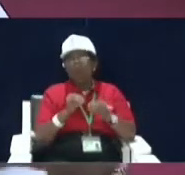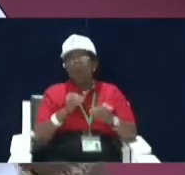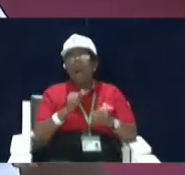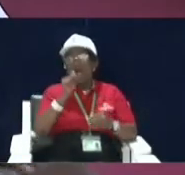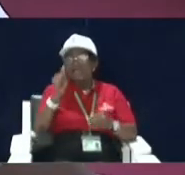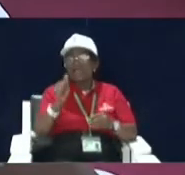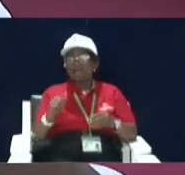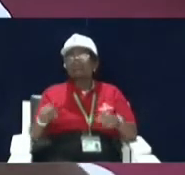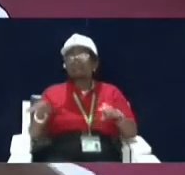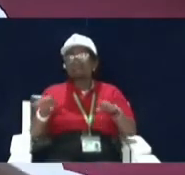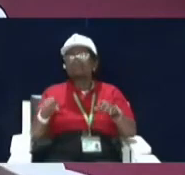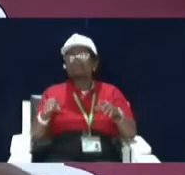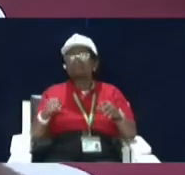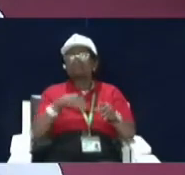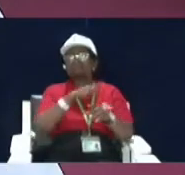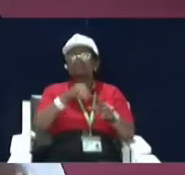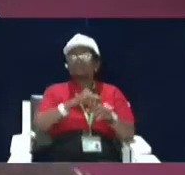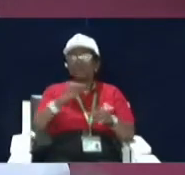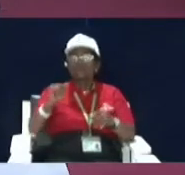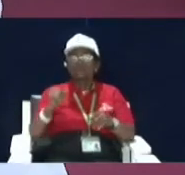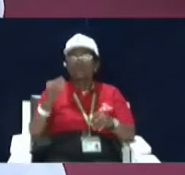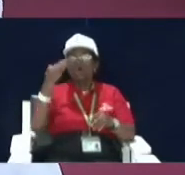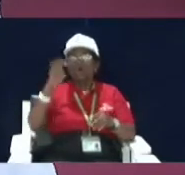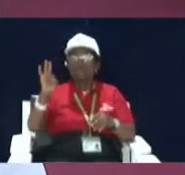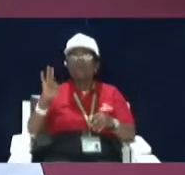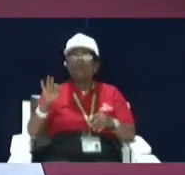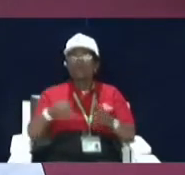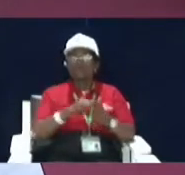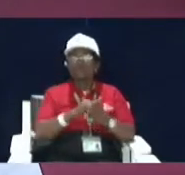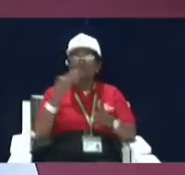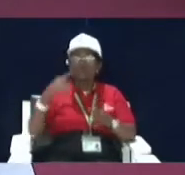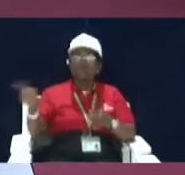On those of you who are trusting God for the fruit of the womb.